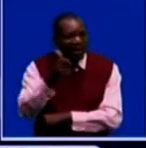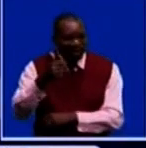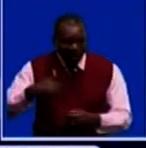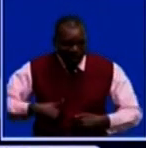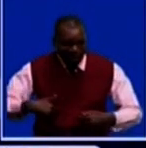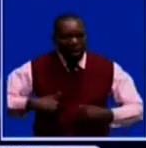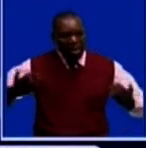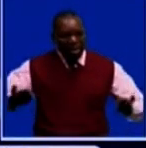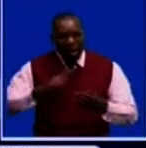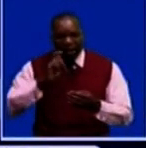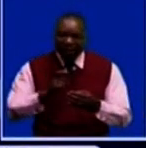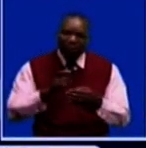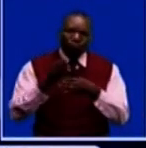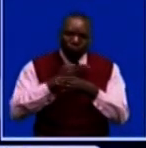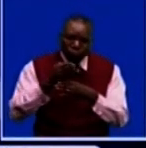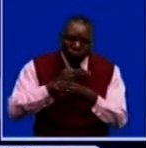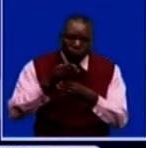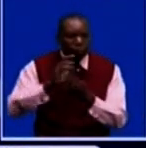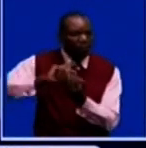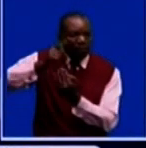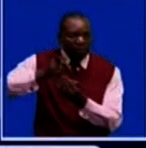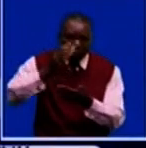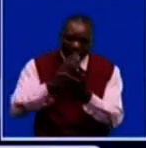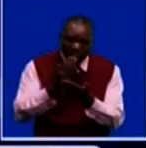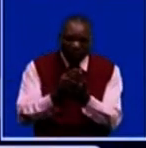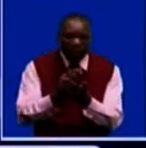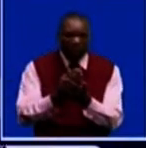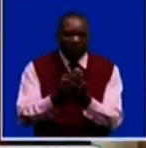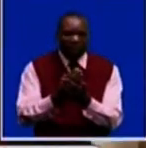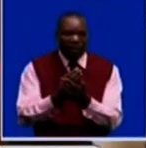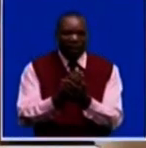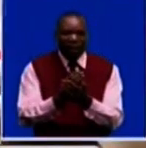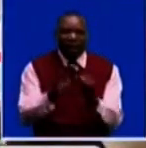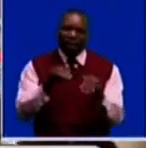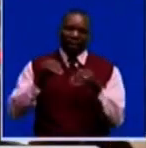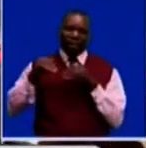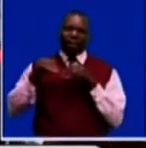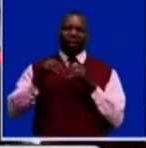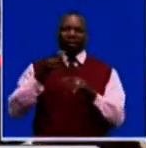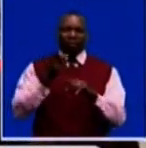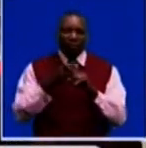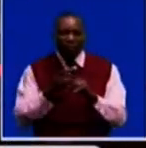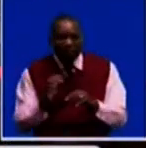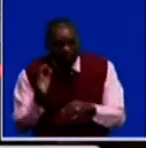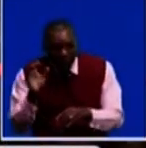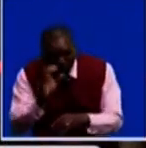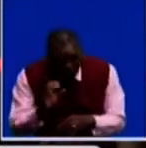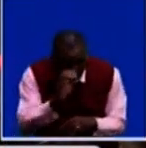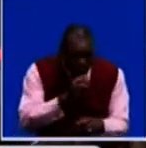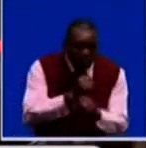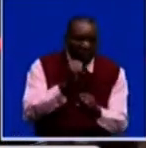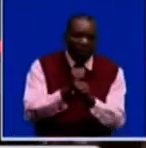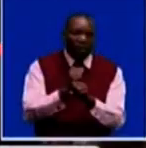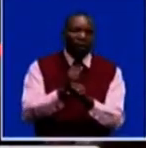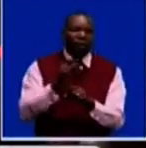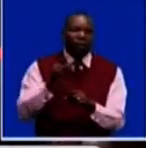to venture into entrepreneurship and move from the culture of job seeking. Tomorrow Creation has been created to be the